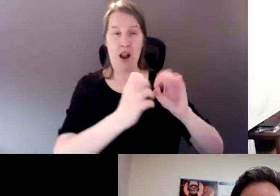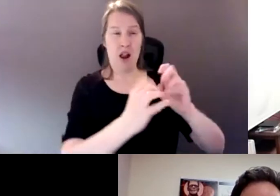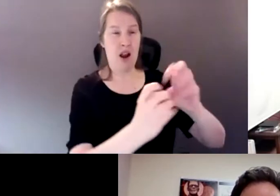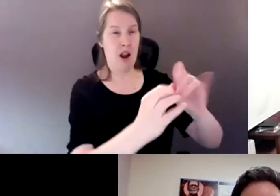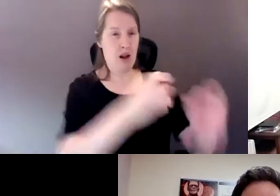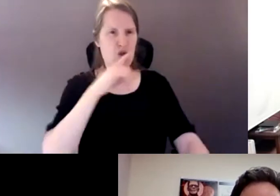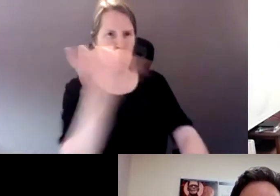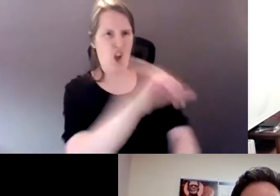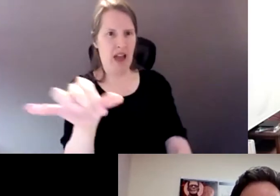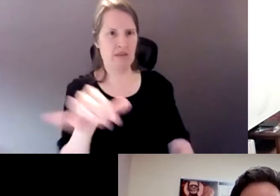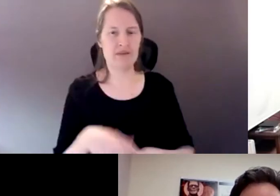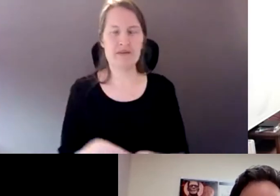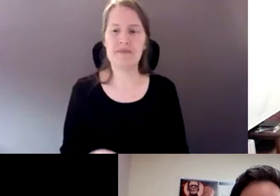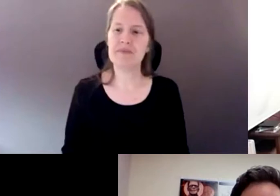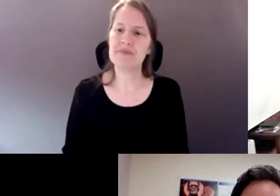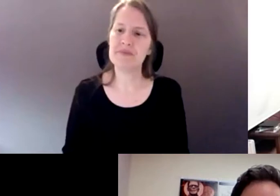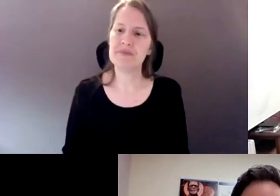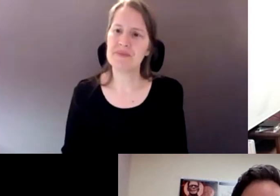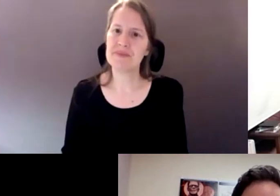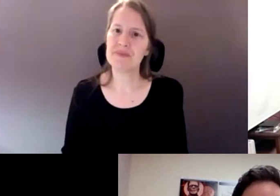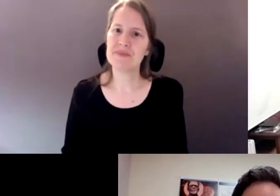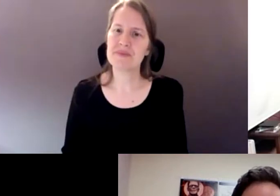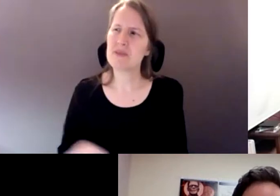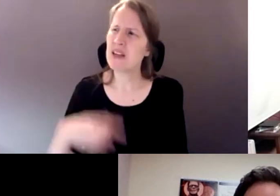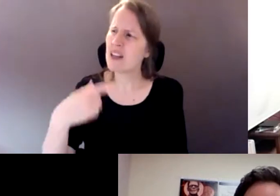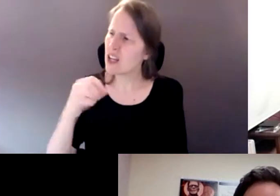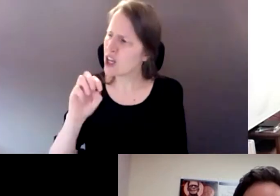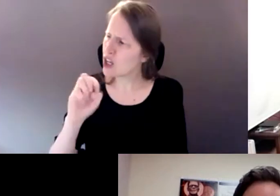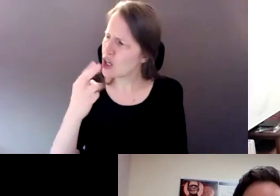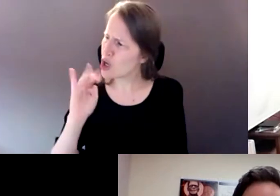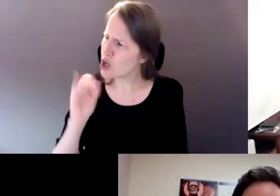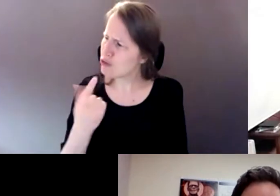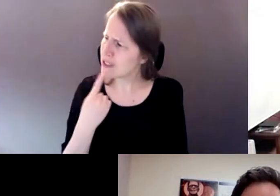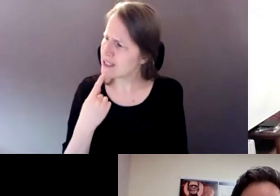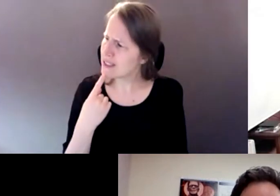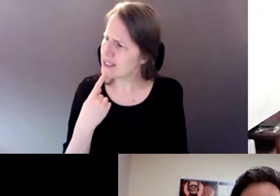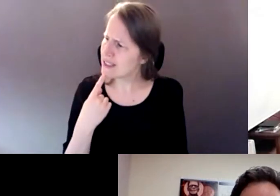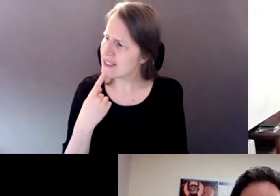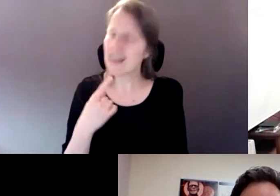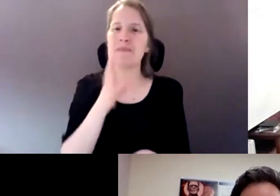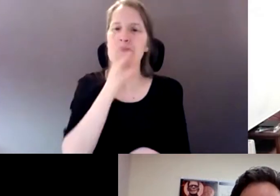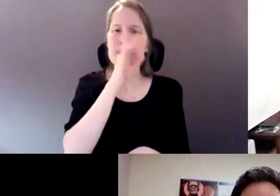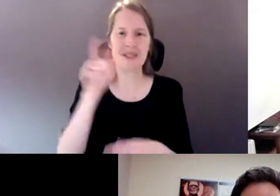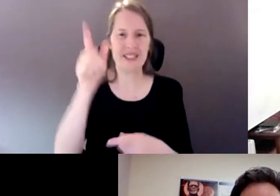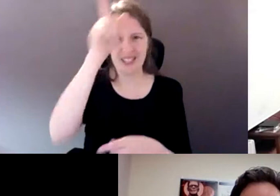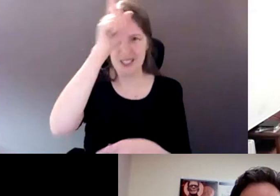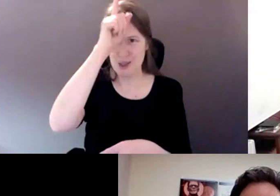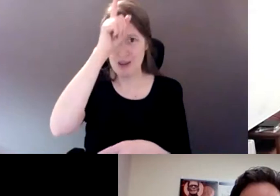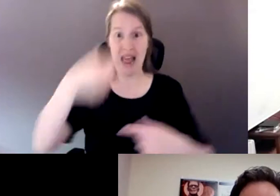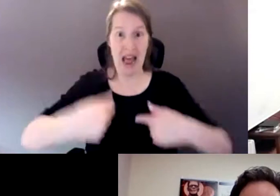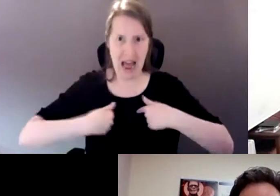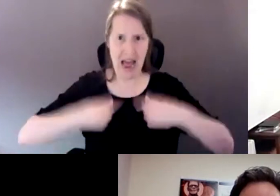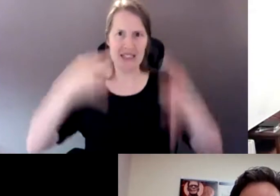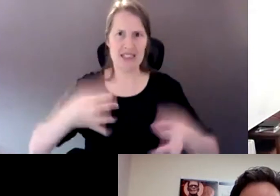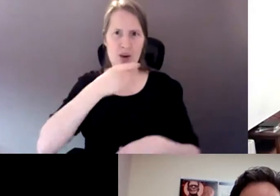The Jew is, or as was it Goering who said, "Wer ein Jude ist, bestimme ich," I determine who is a